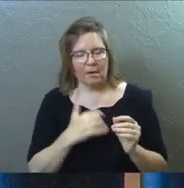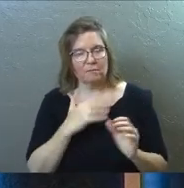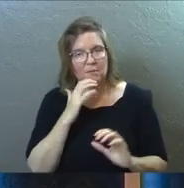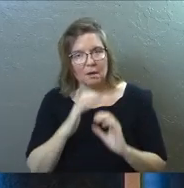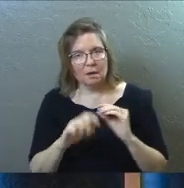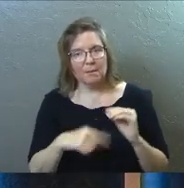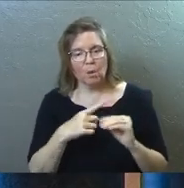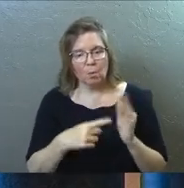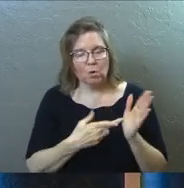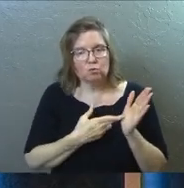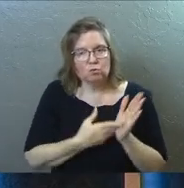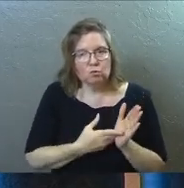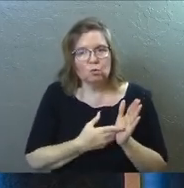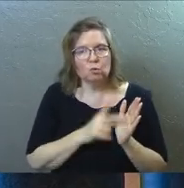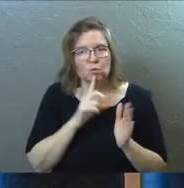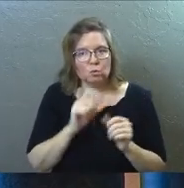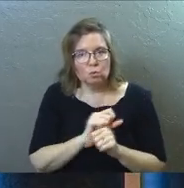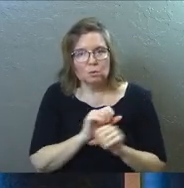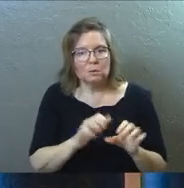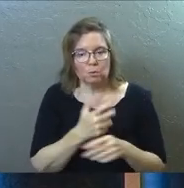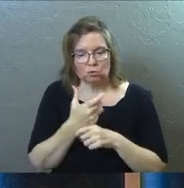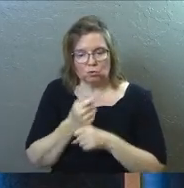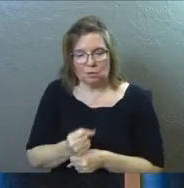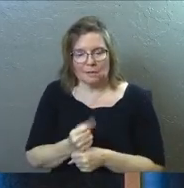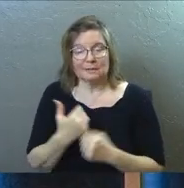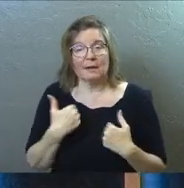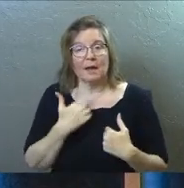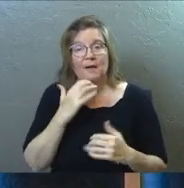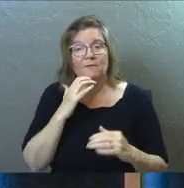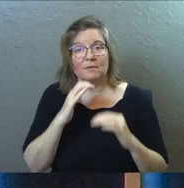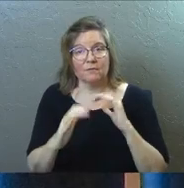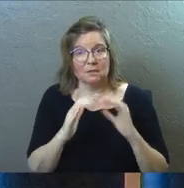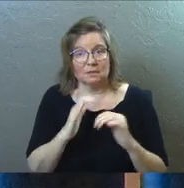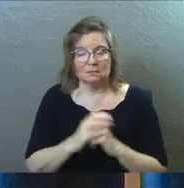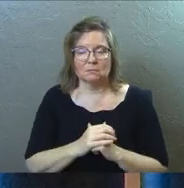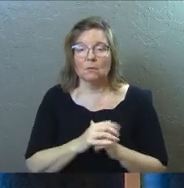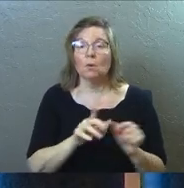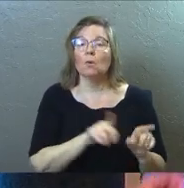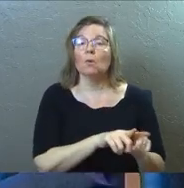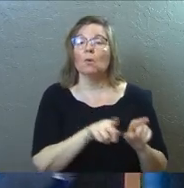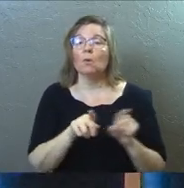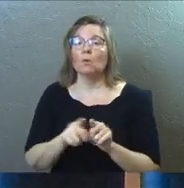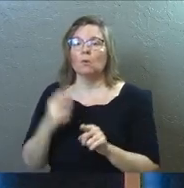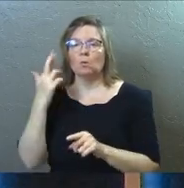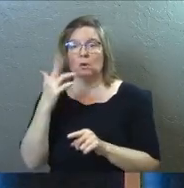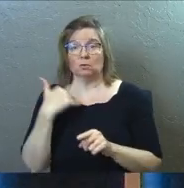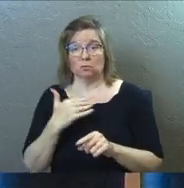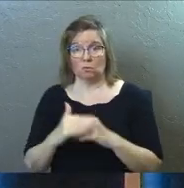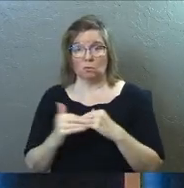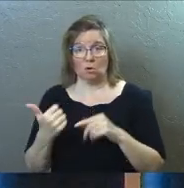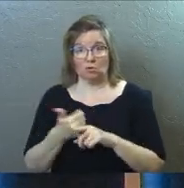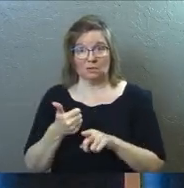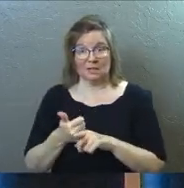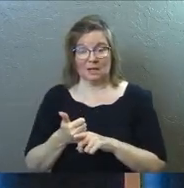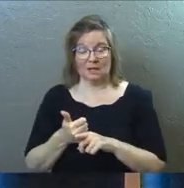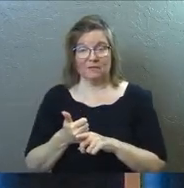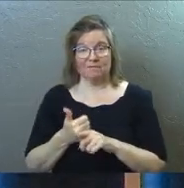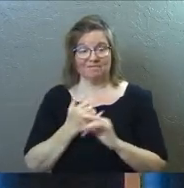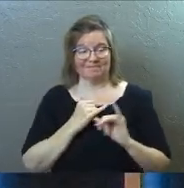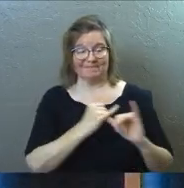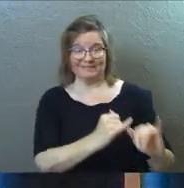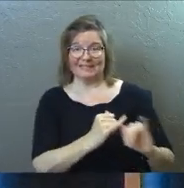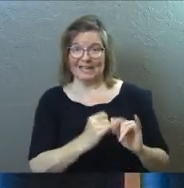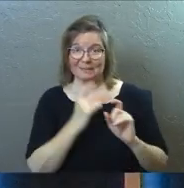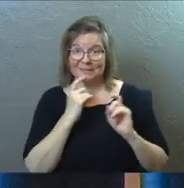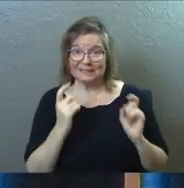a conversation about what truth does with trust. Have a conversation. Also, the reason that you're calling yourself a fellow sinner and you need